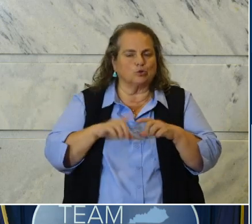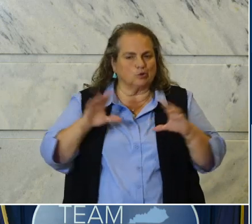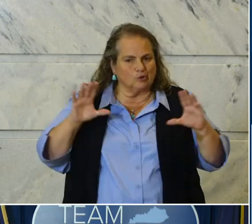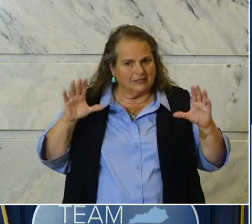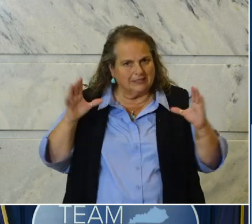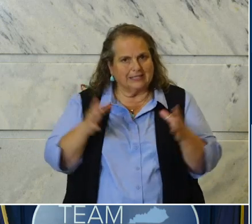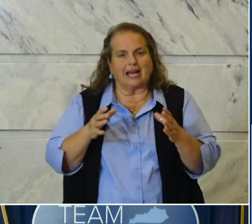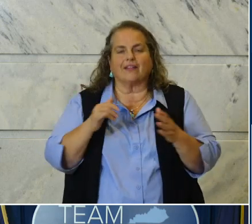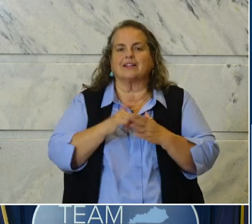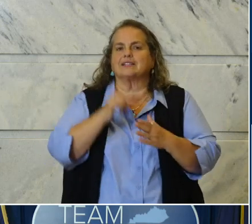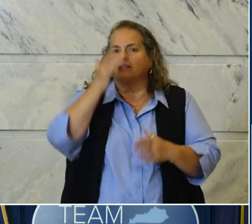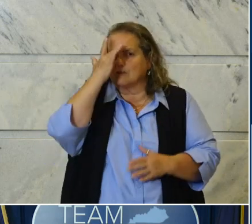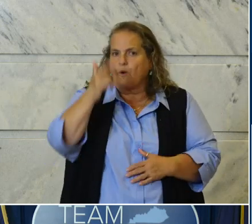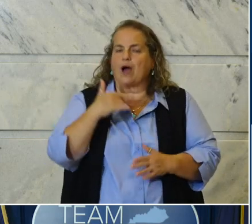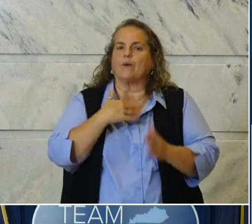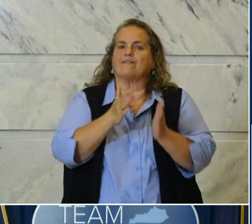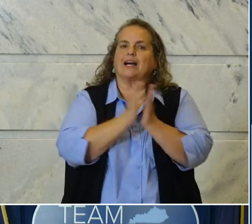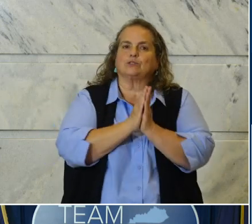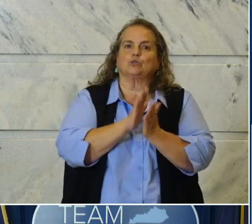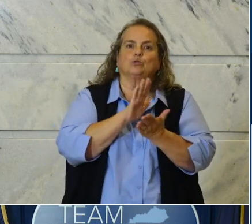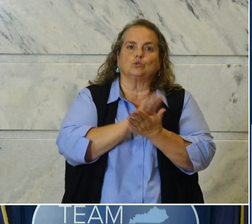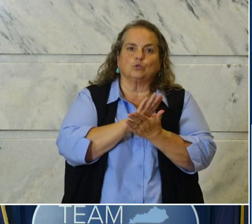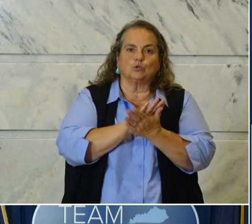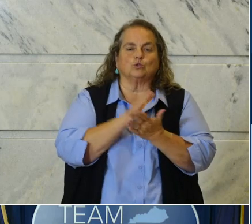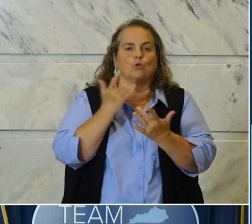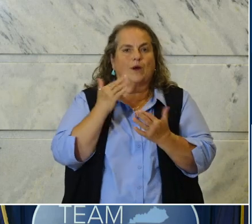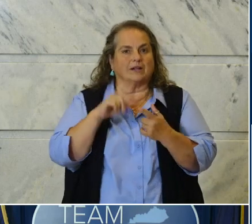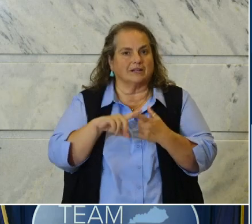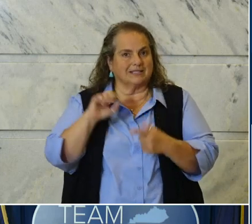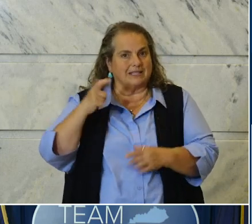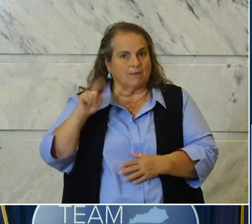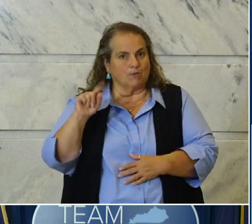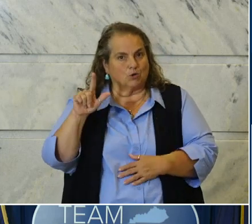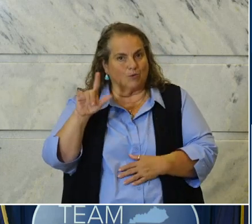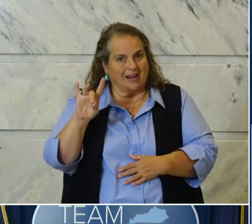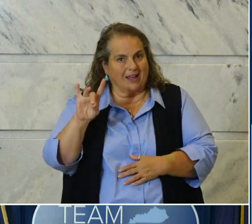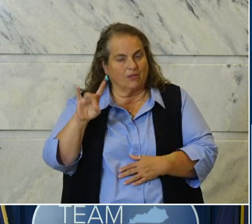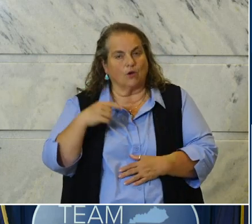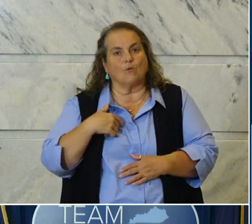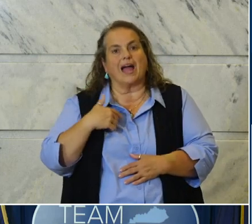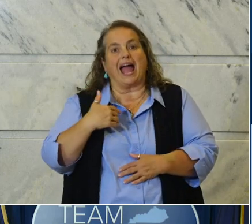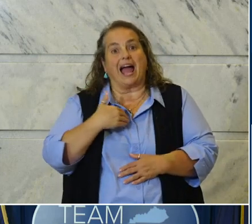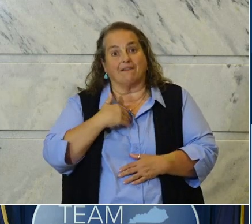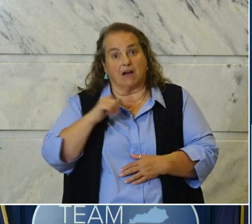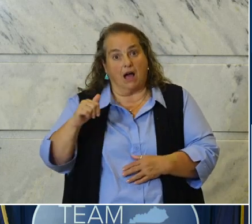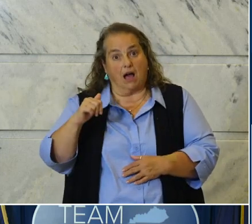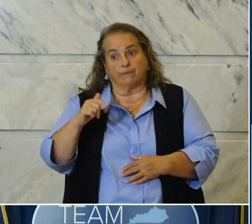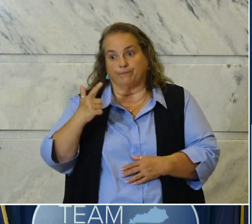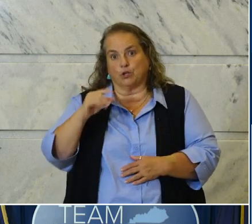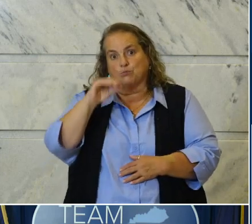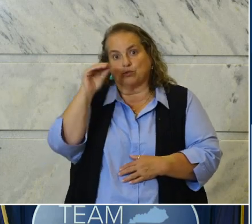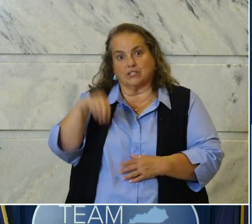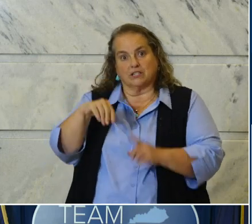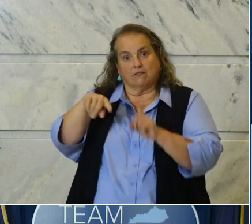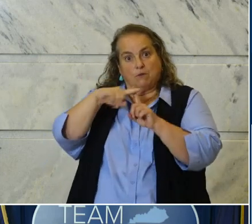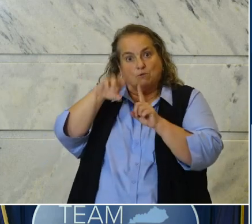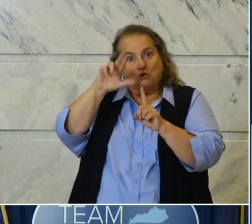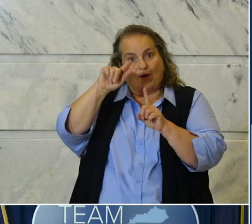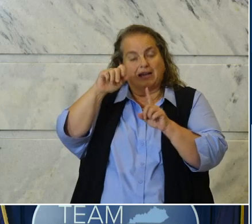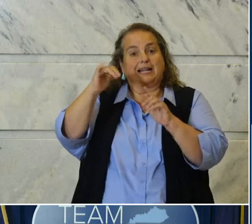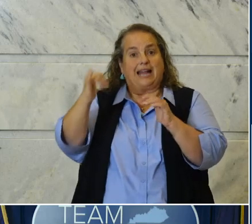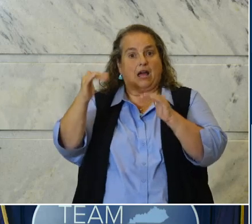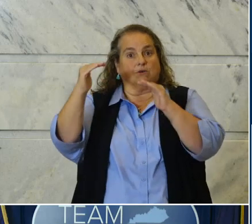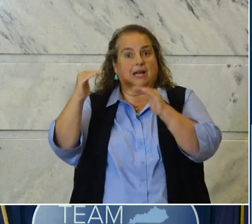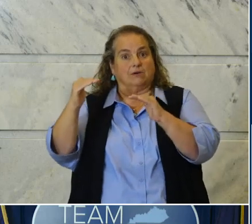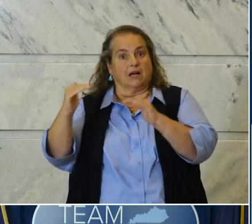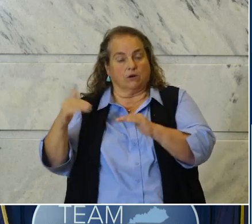is why we've asked for schools to wait until September 28th. We've got a positivity rate that's coming down. We continue to wear